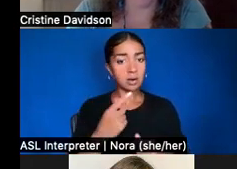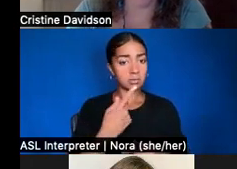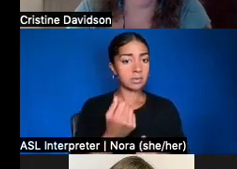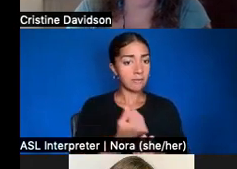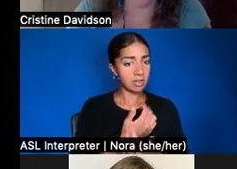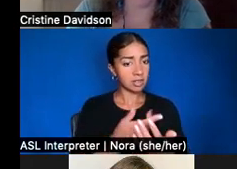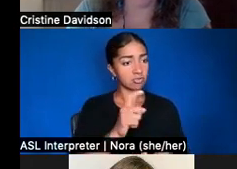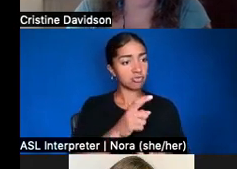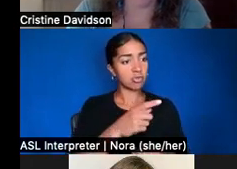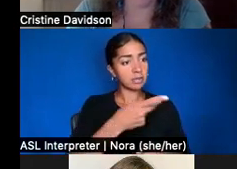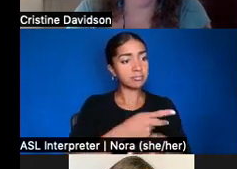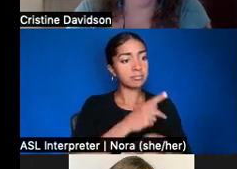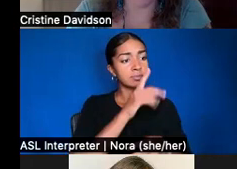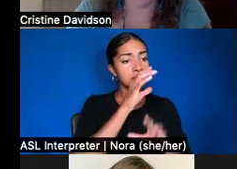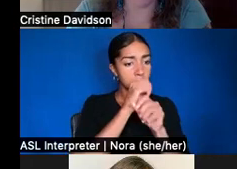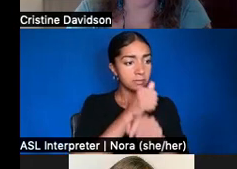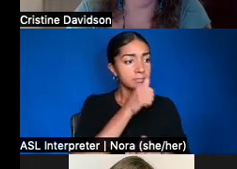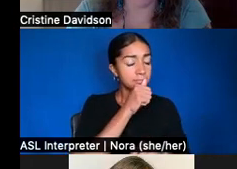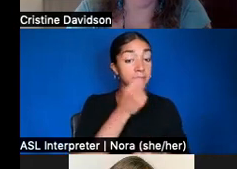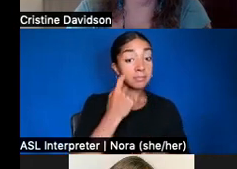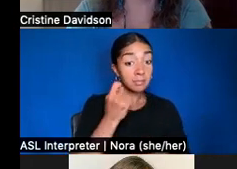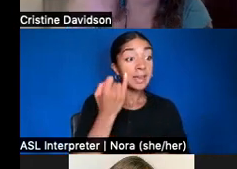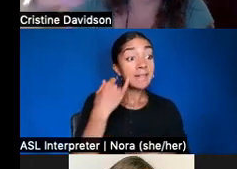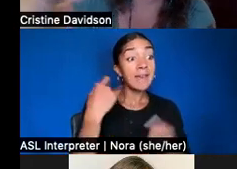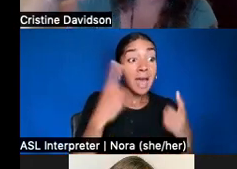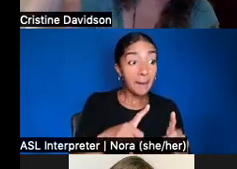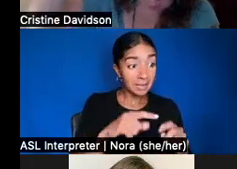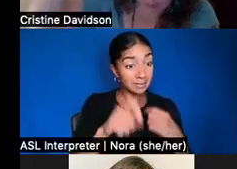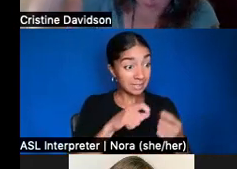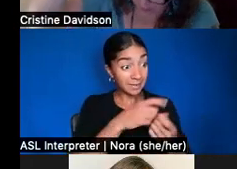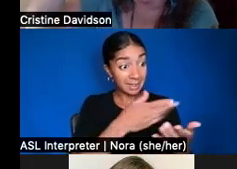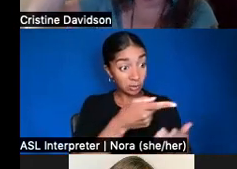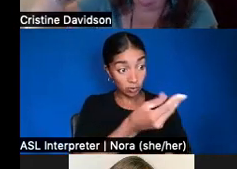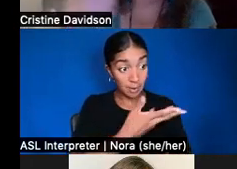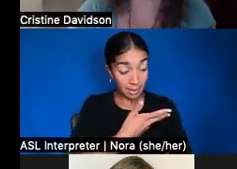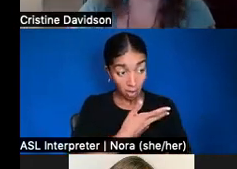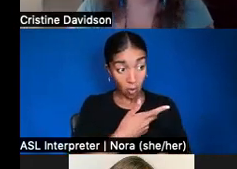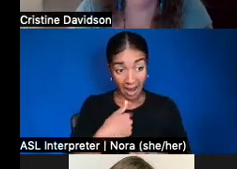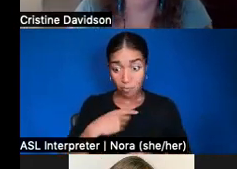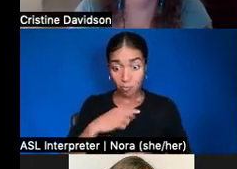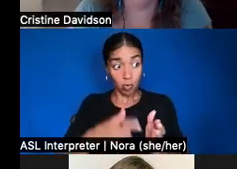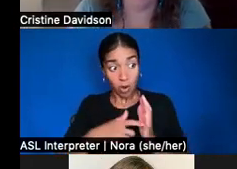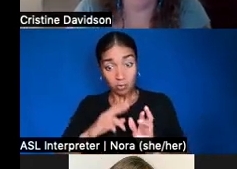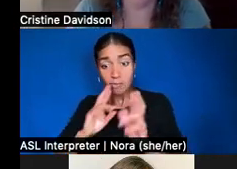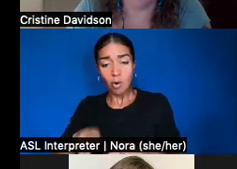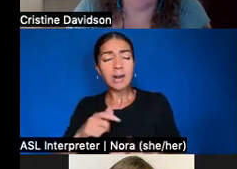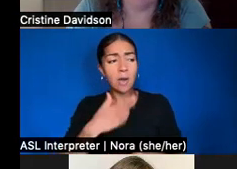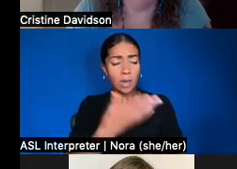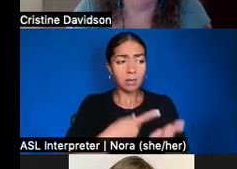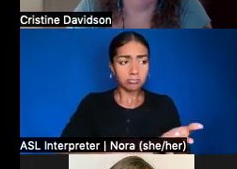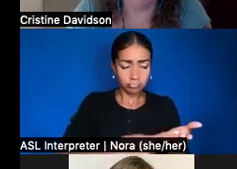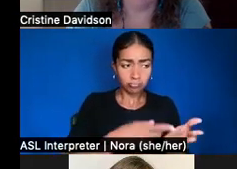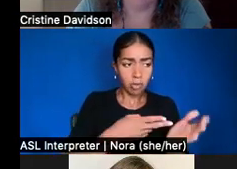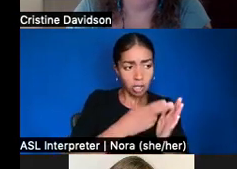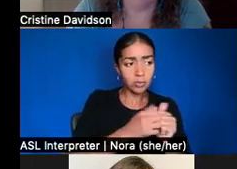say something, I'm not going to hide that from you. I'm going to let you know that, you know, I I